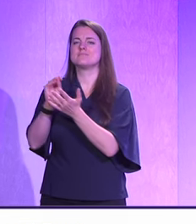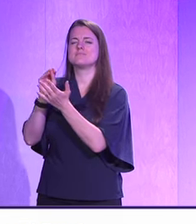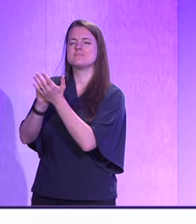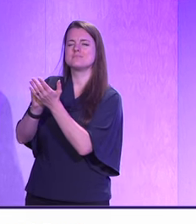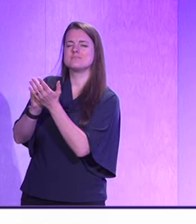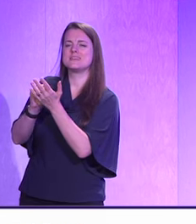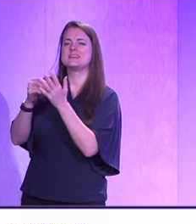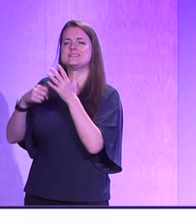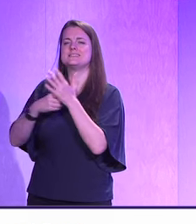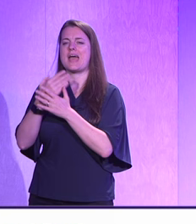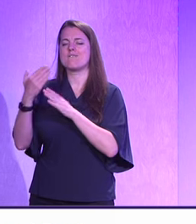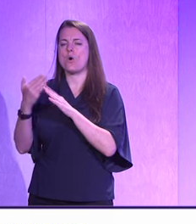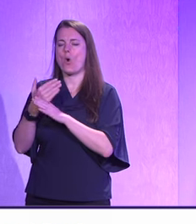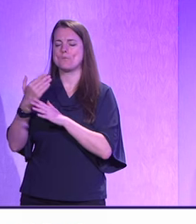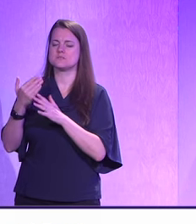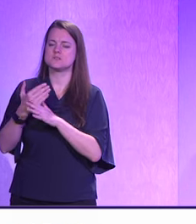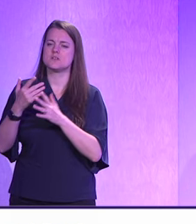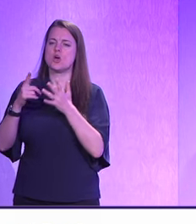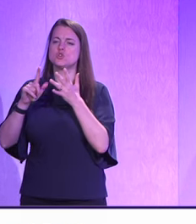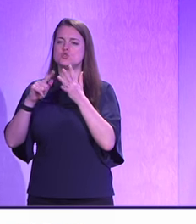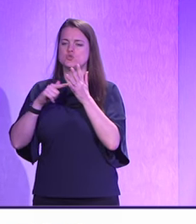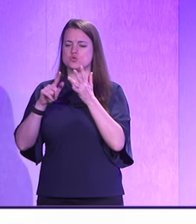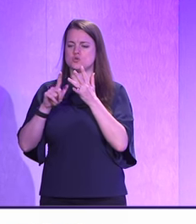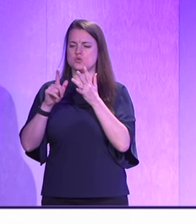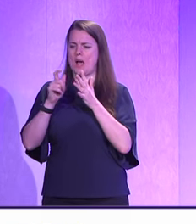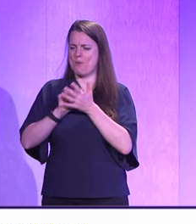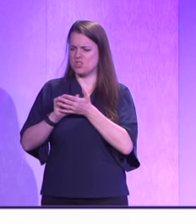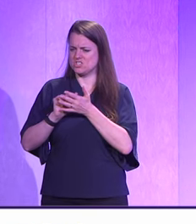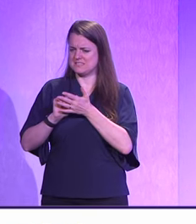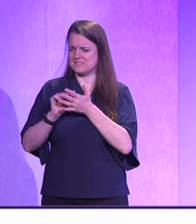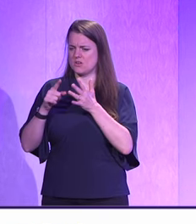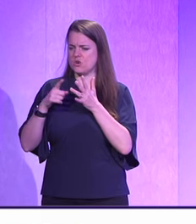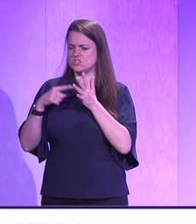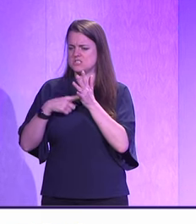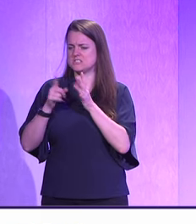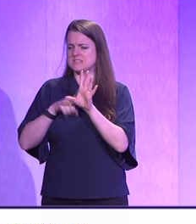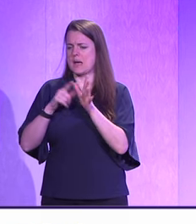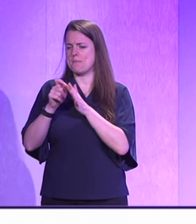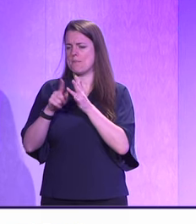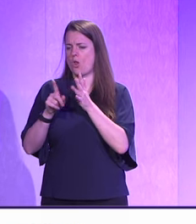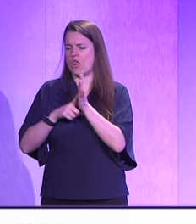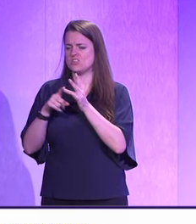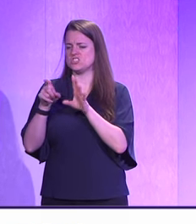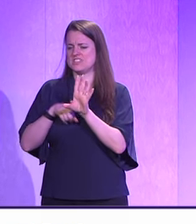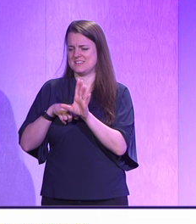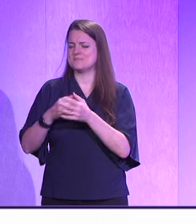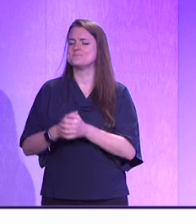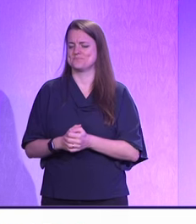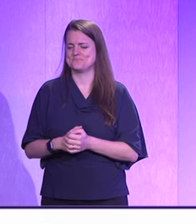Topologies. And it's still there. And these patterns were used by, you can buy a poster of it as